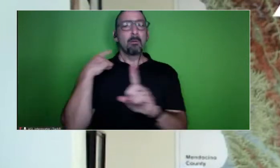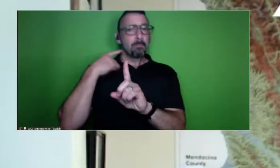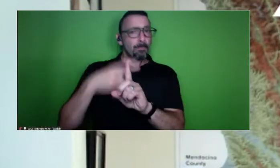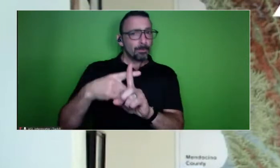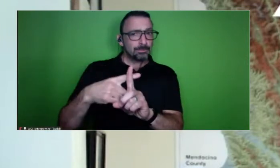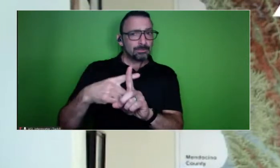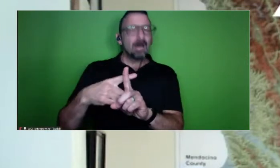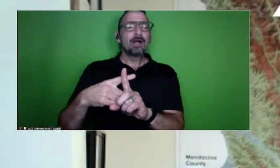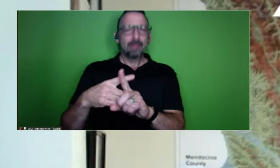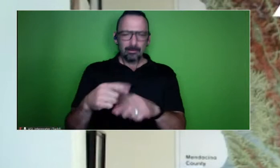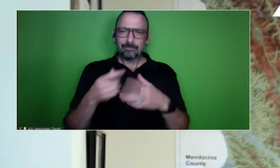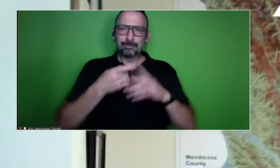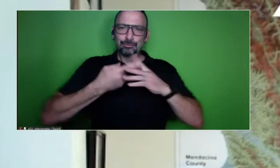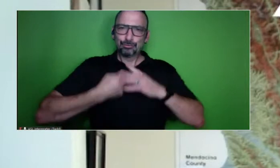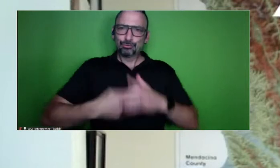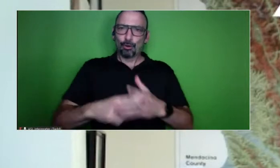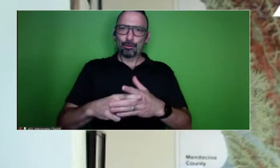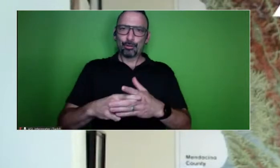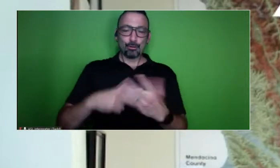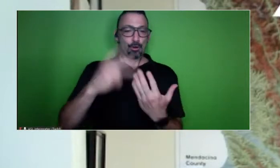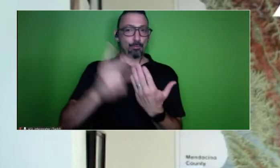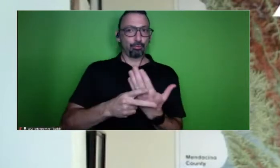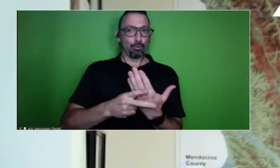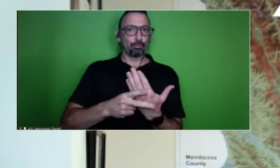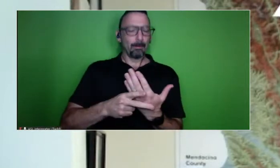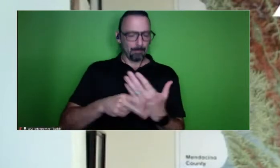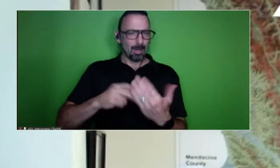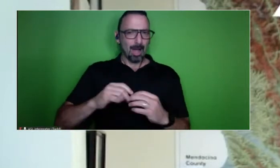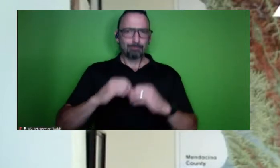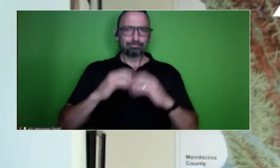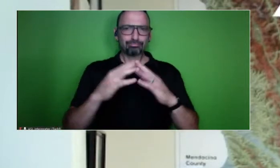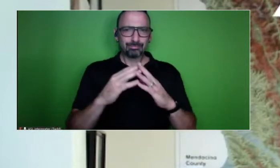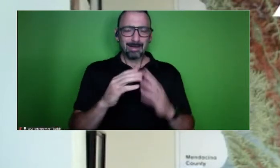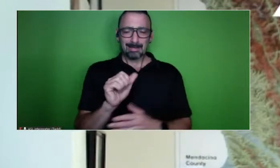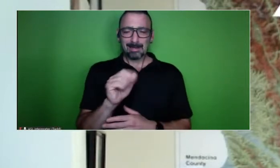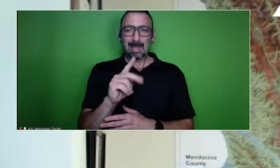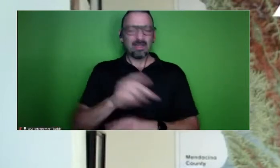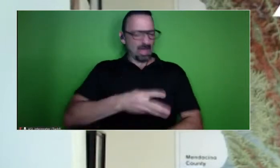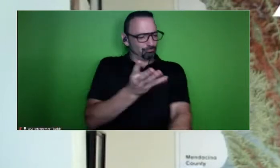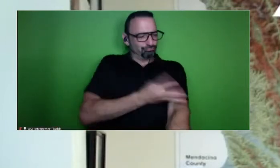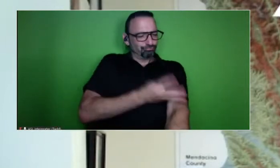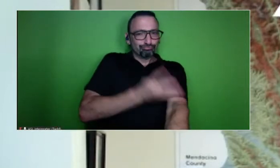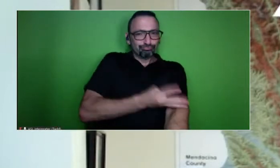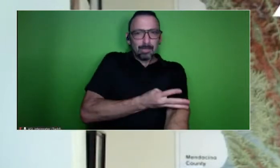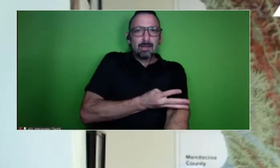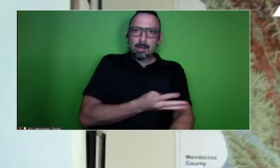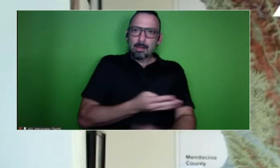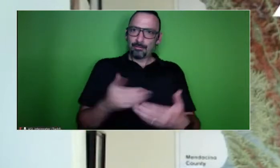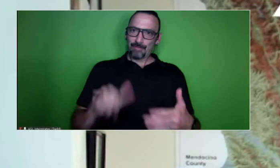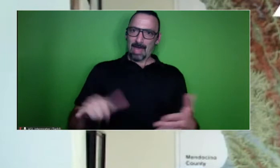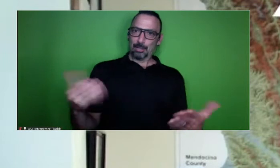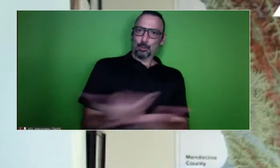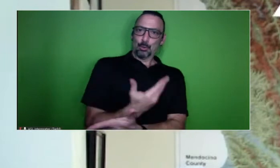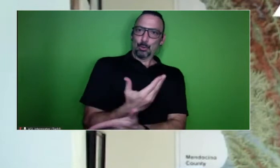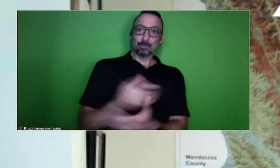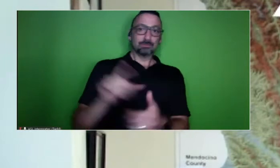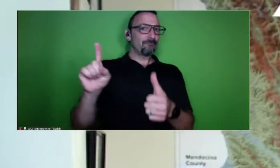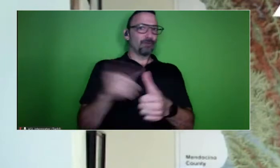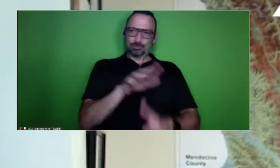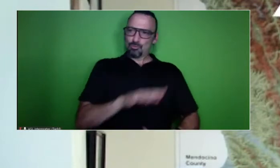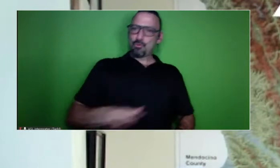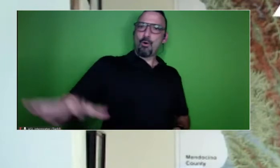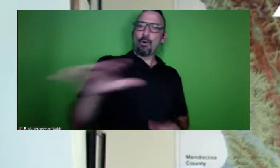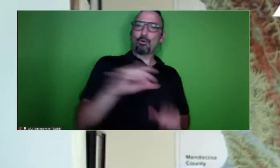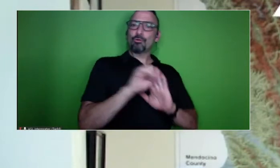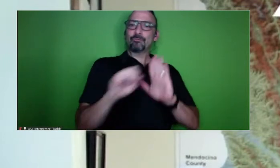begun a program of monoclonal antibody subcutaneous administrations, which is really the first in the state in